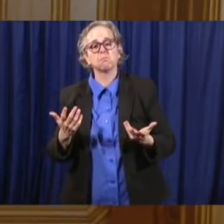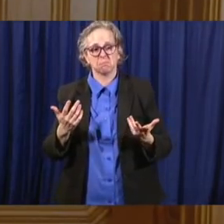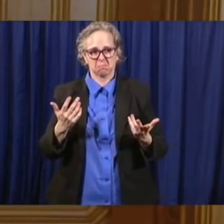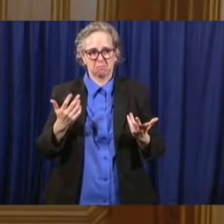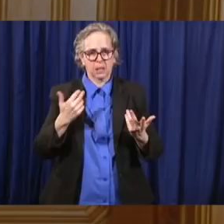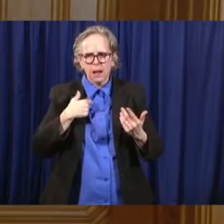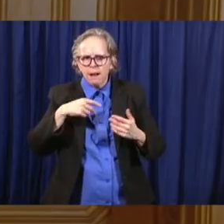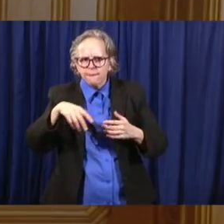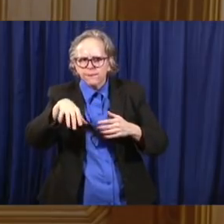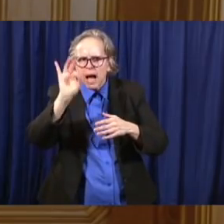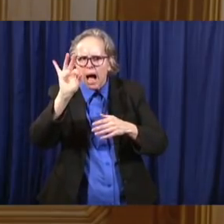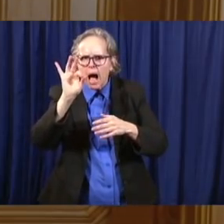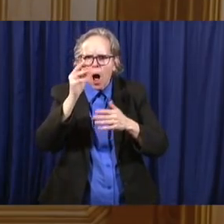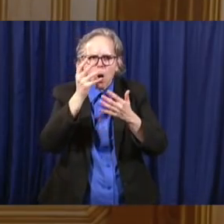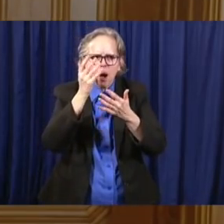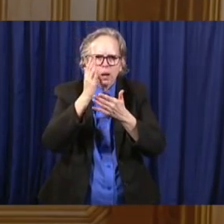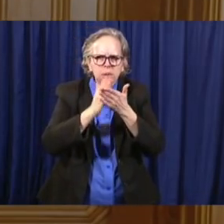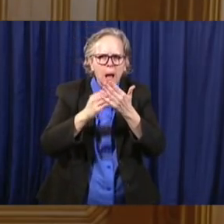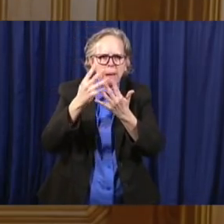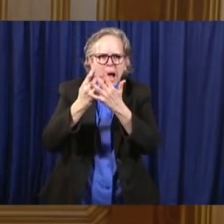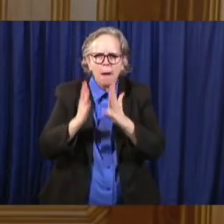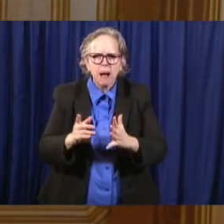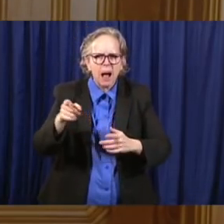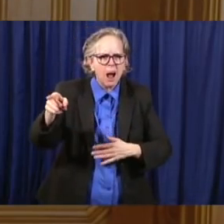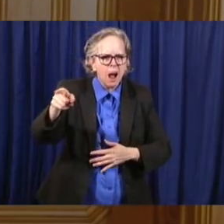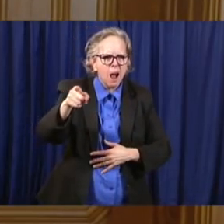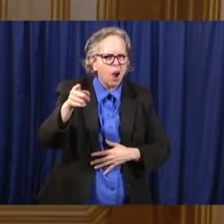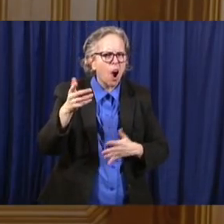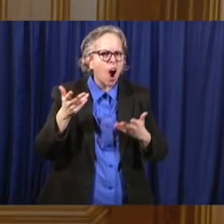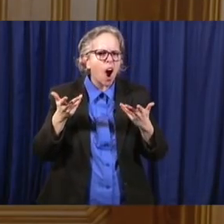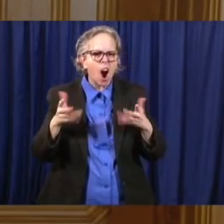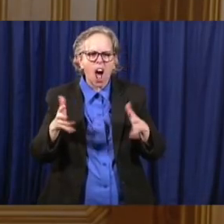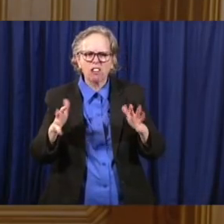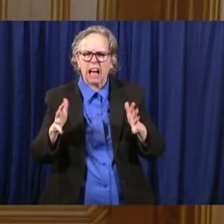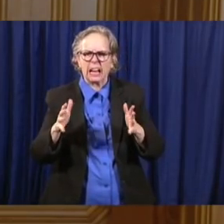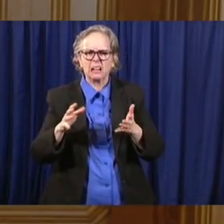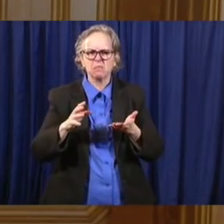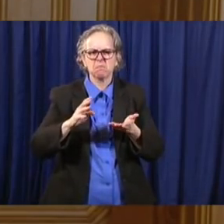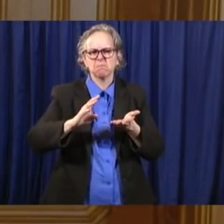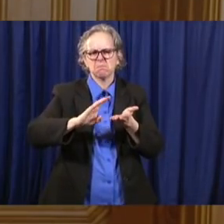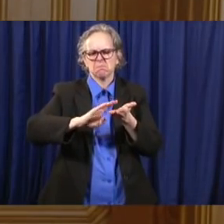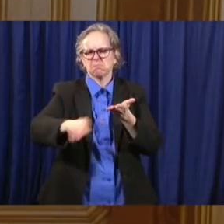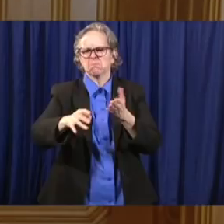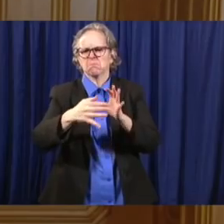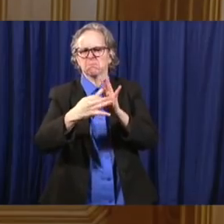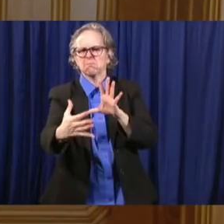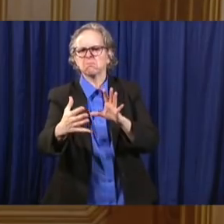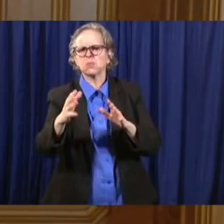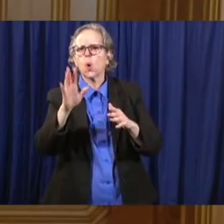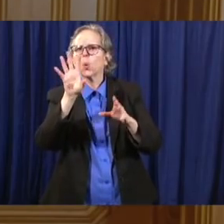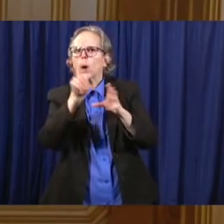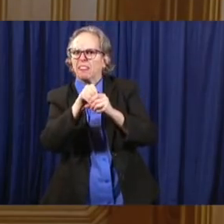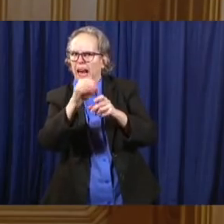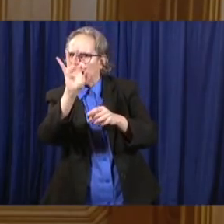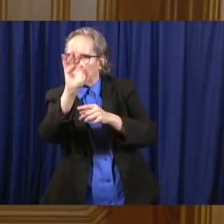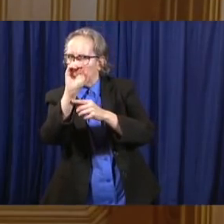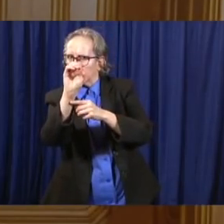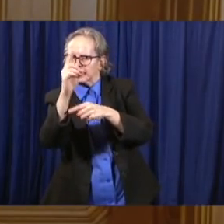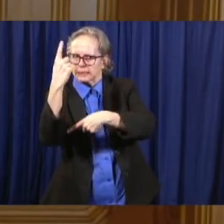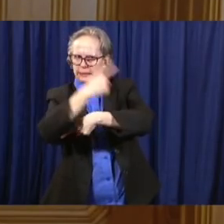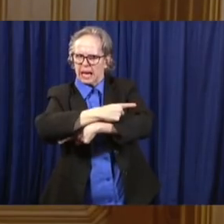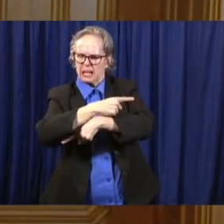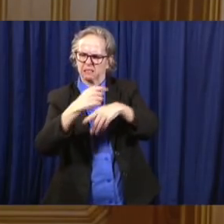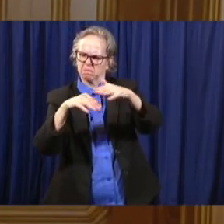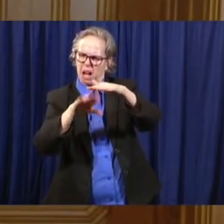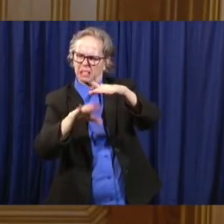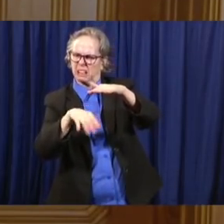date within the next 90 days. So these are all inmates who are within 90 days or